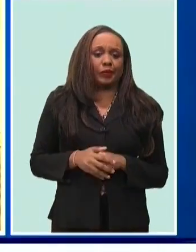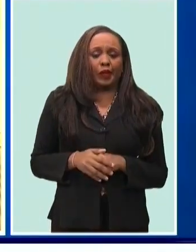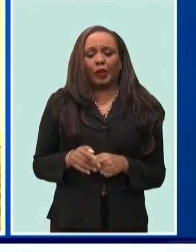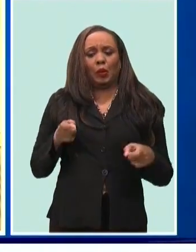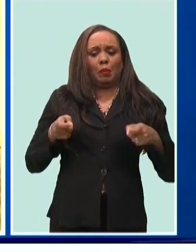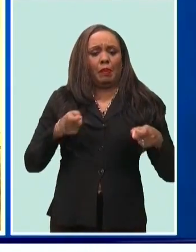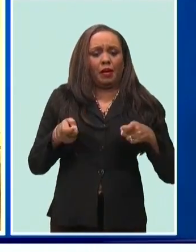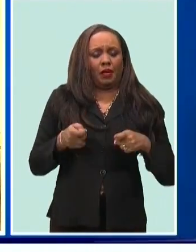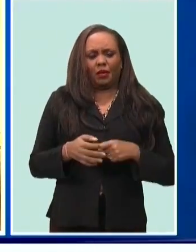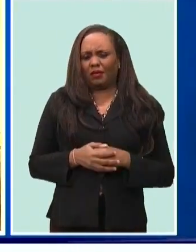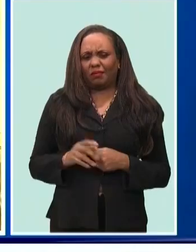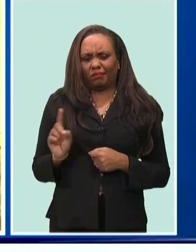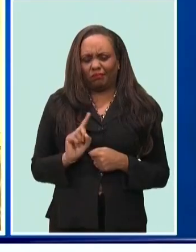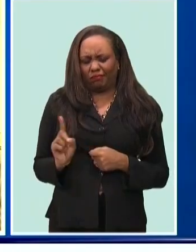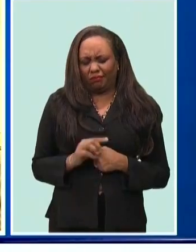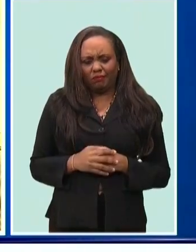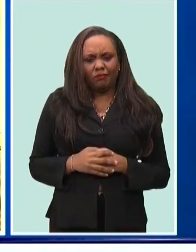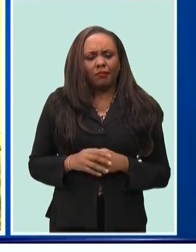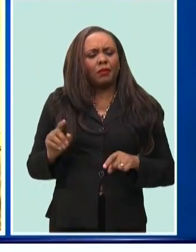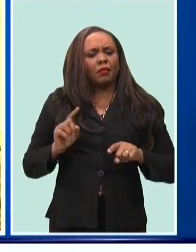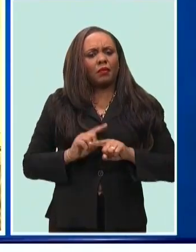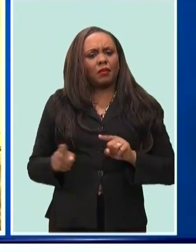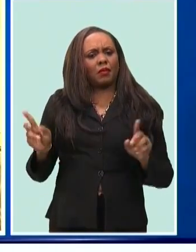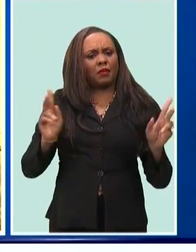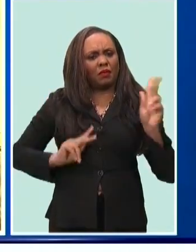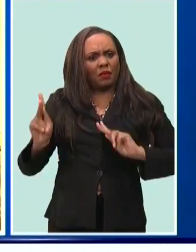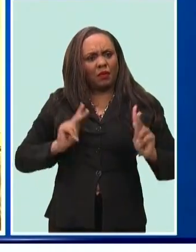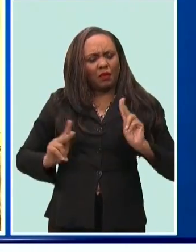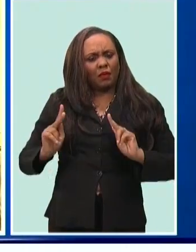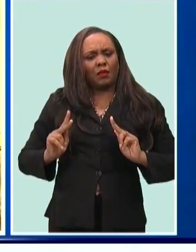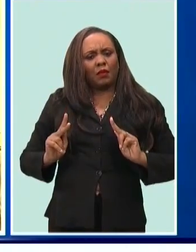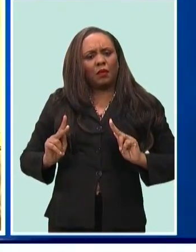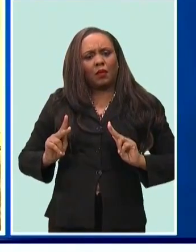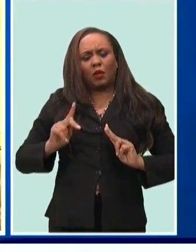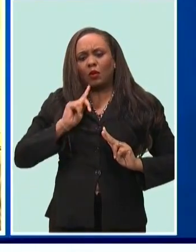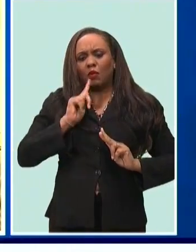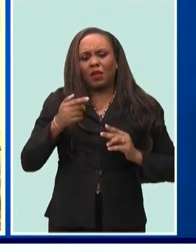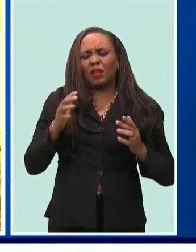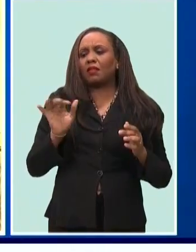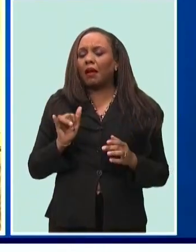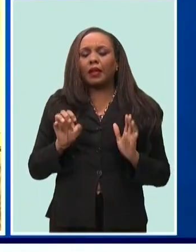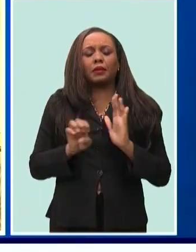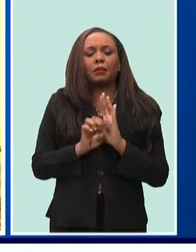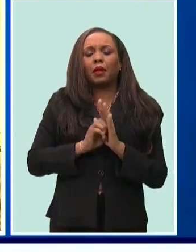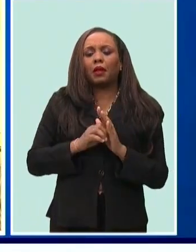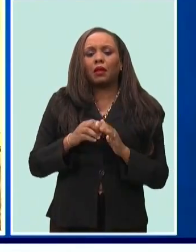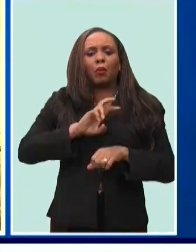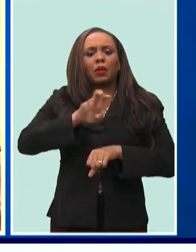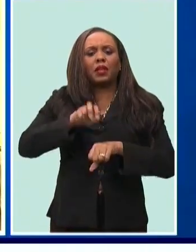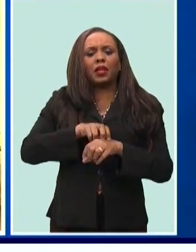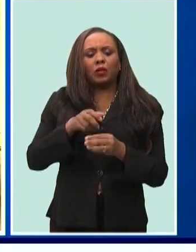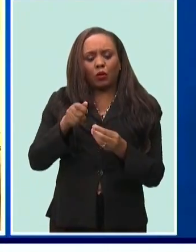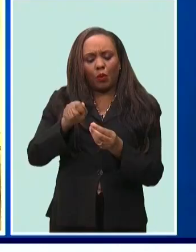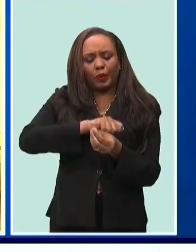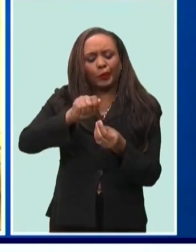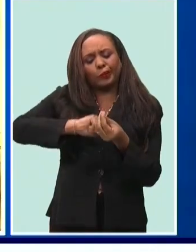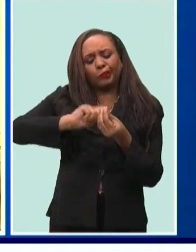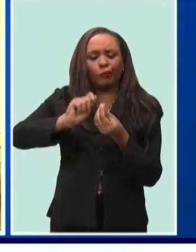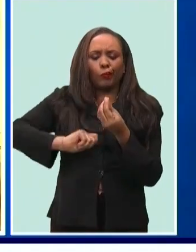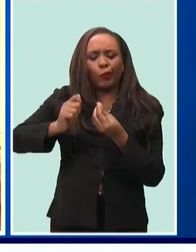type work. But people who are peeling and processing and